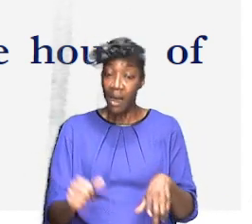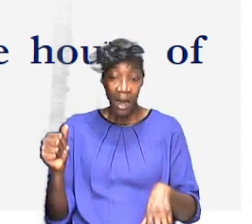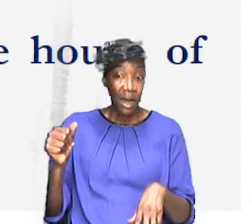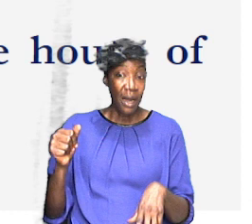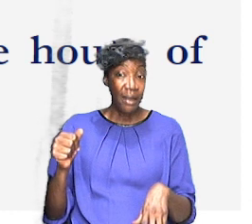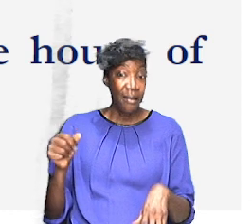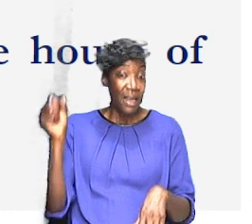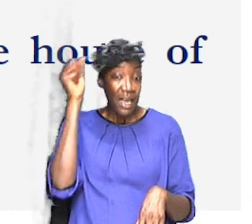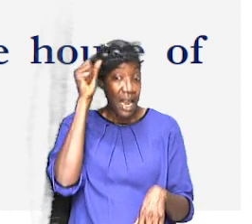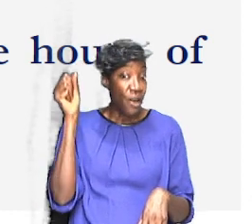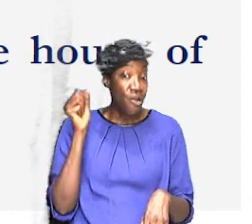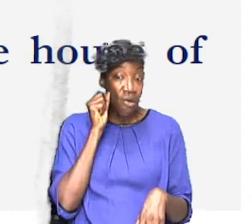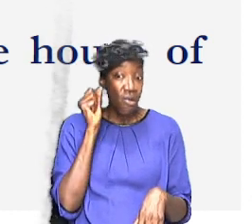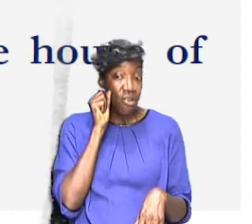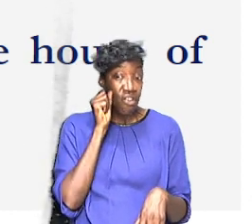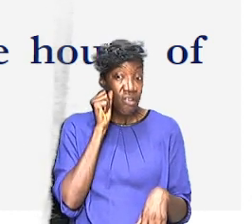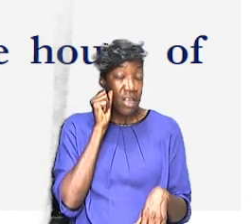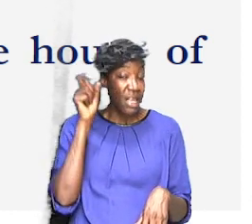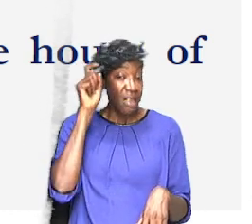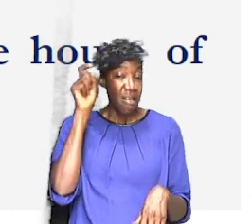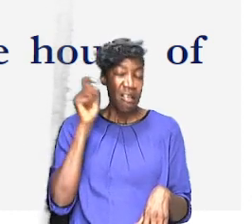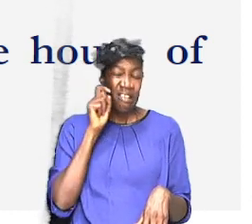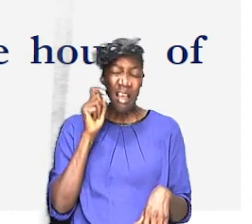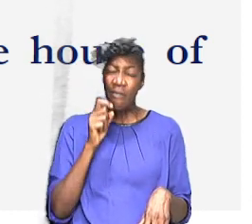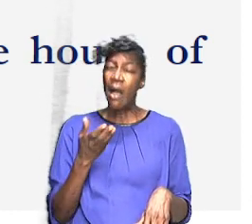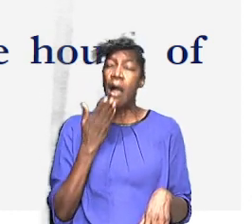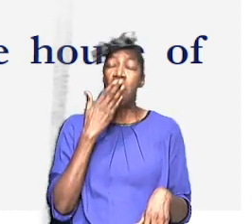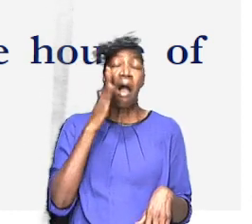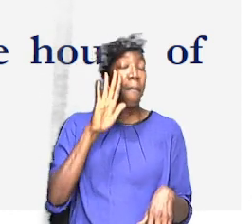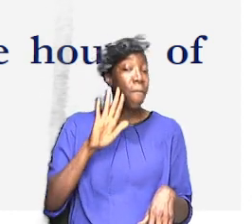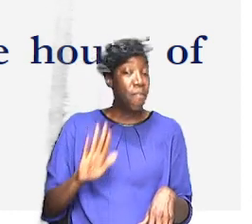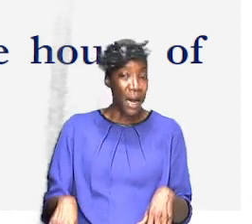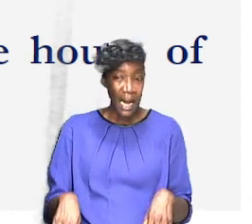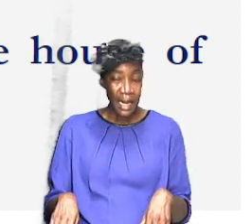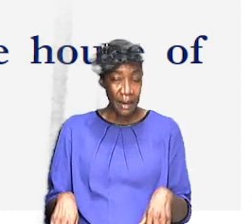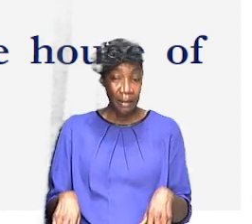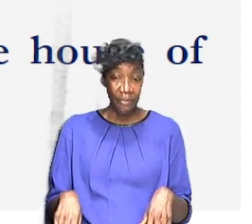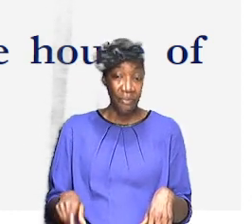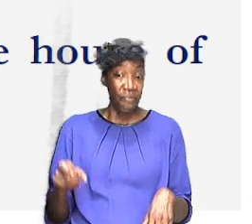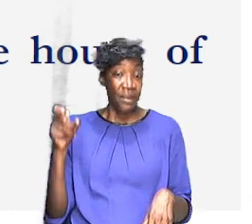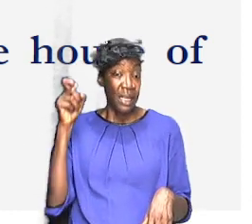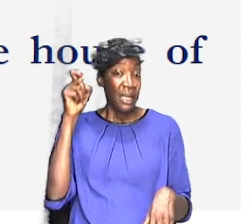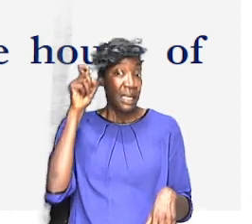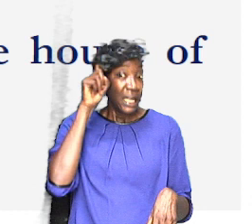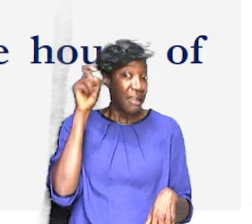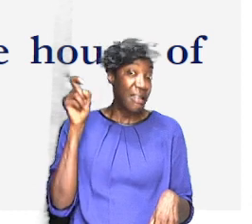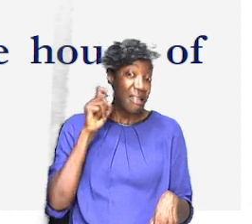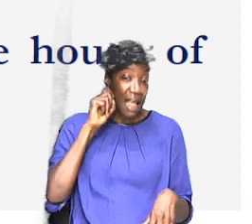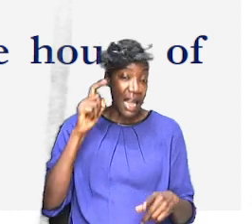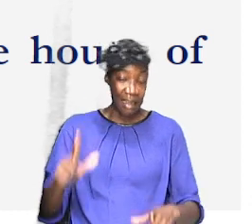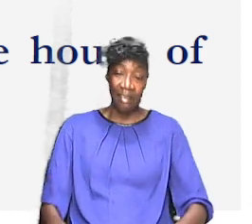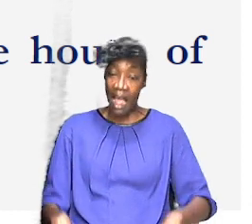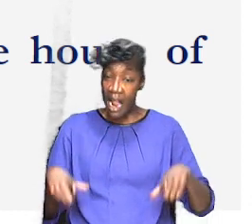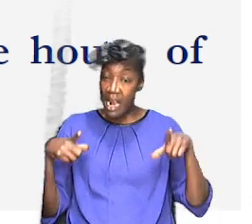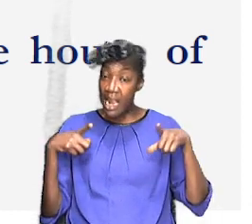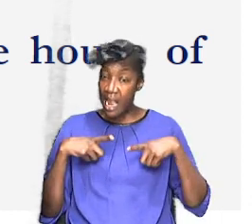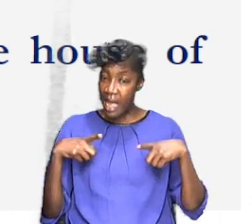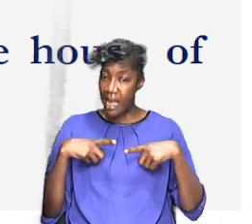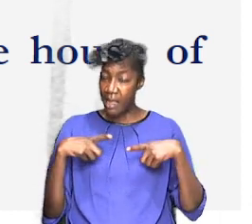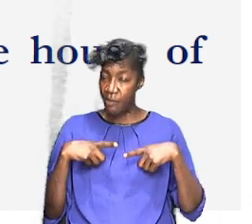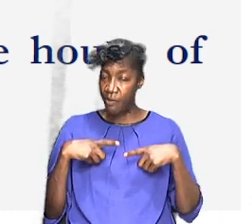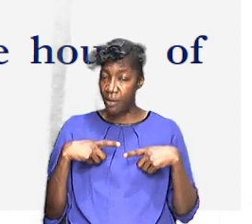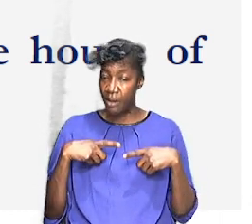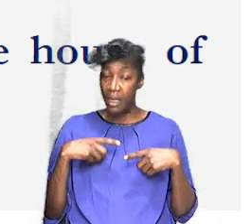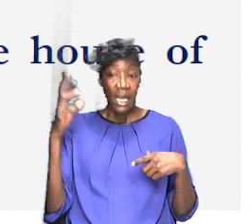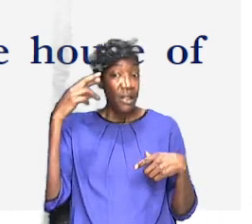8. Something like that. She probably had a reputation of probably being a prostitute or something like that. That is one of the reasons why